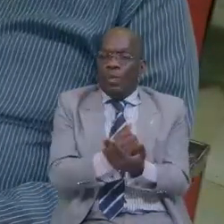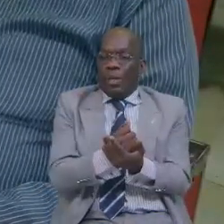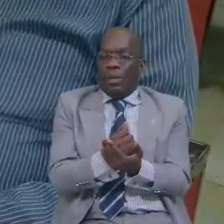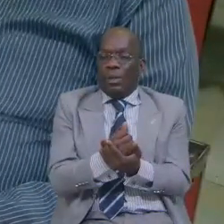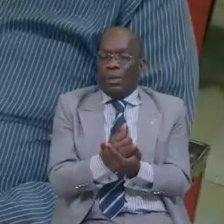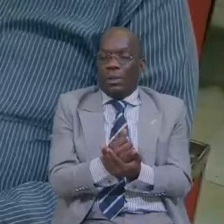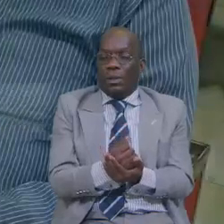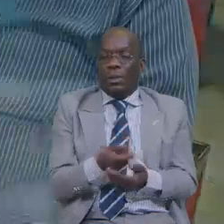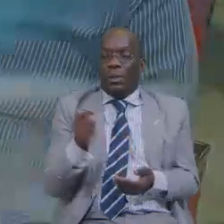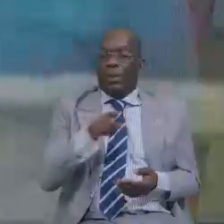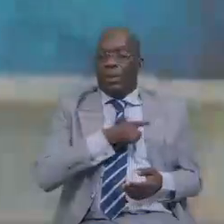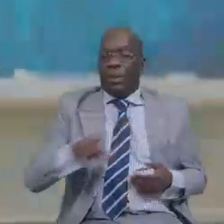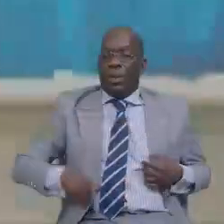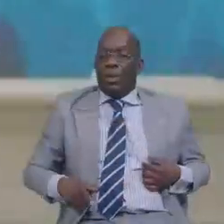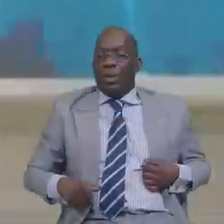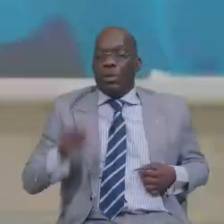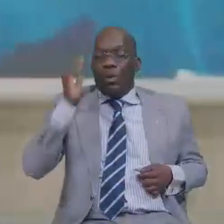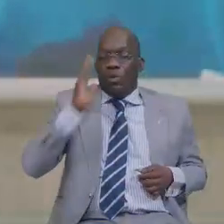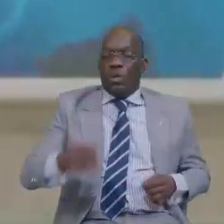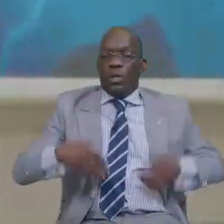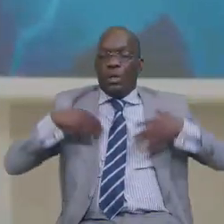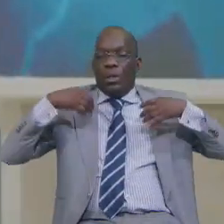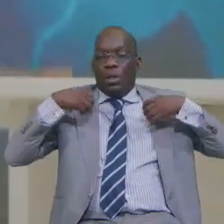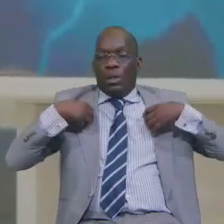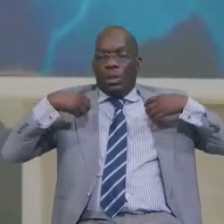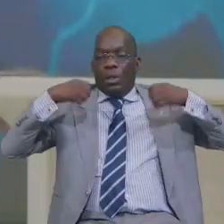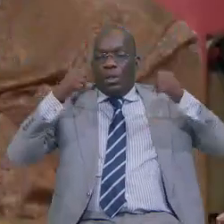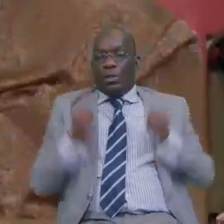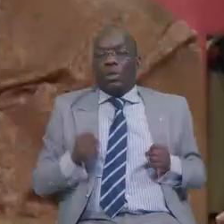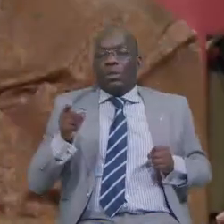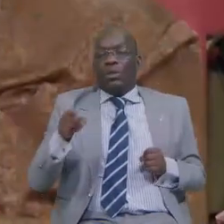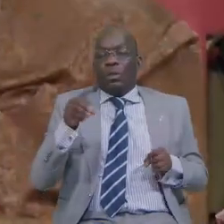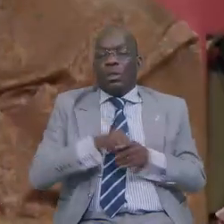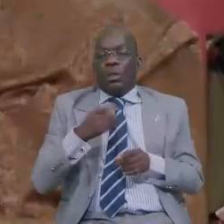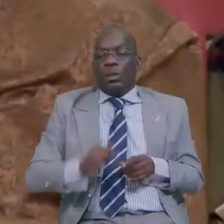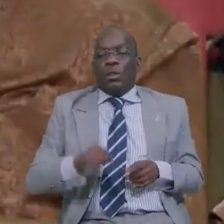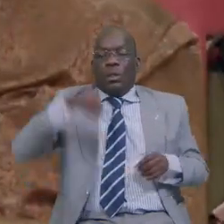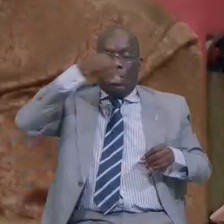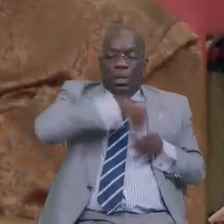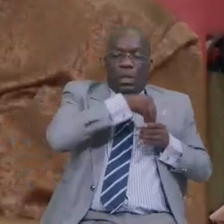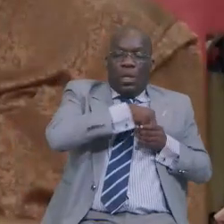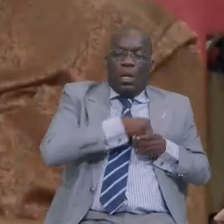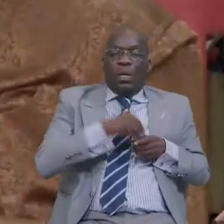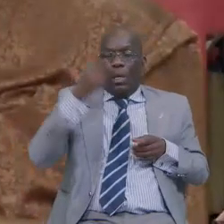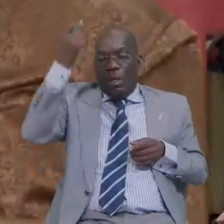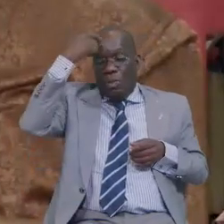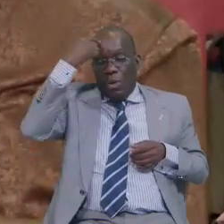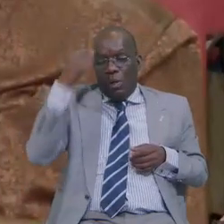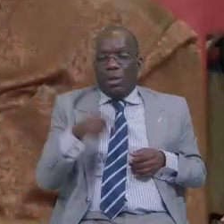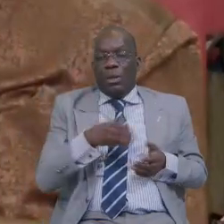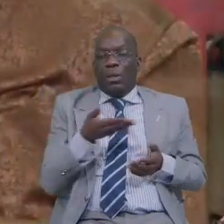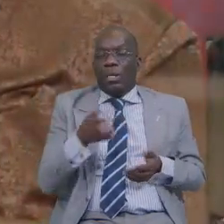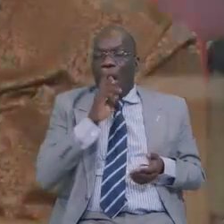The Lord will strengthen you in the inner man. Yes. You know, there are some scriptures